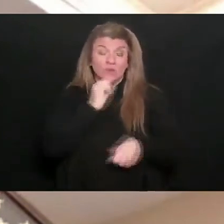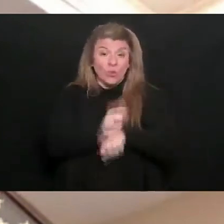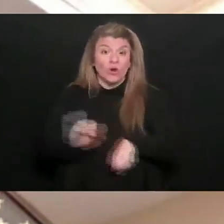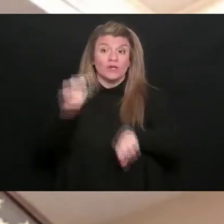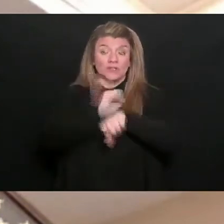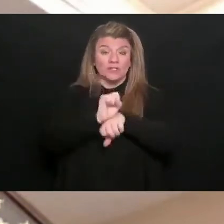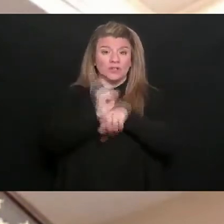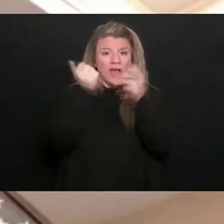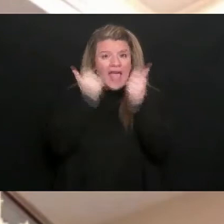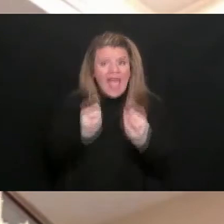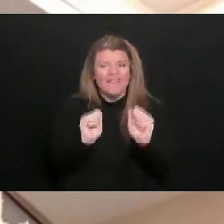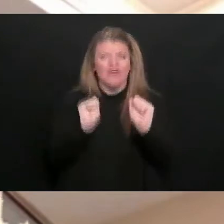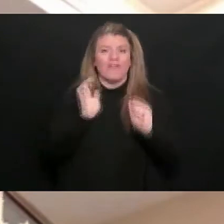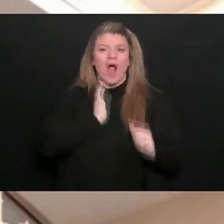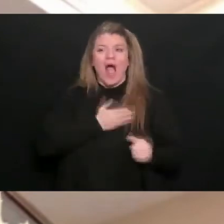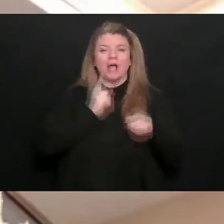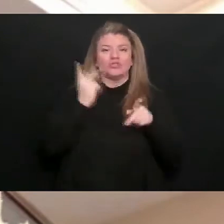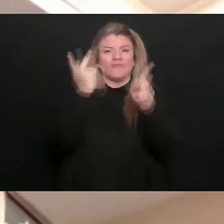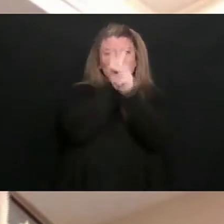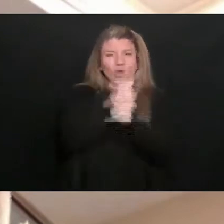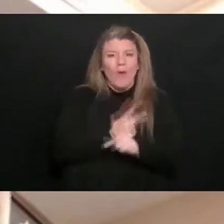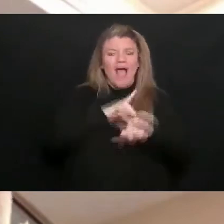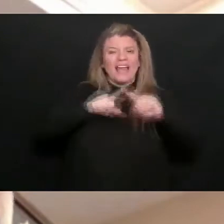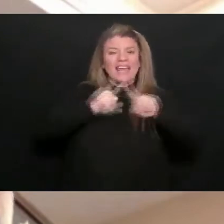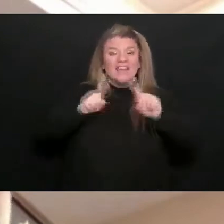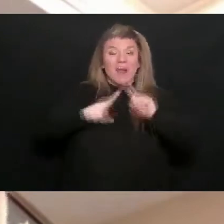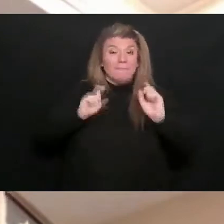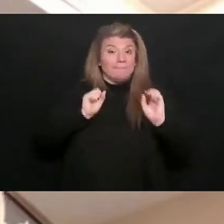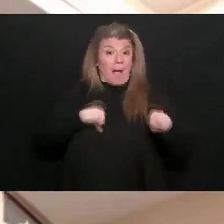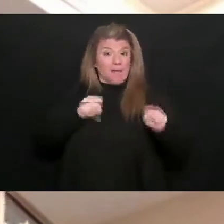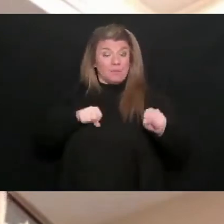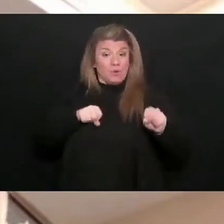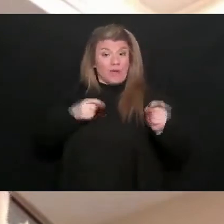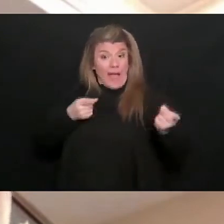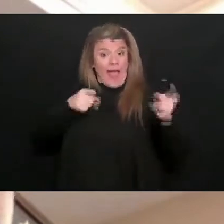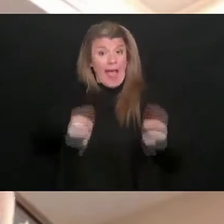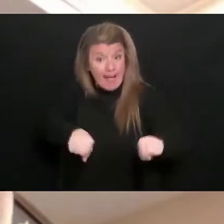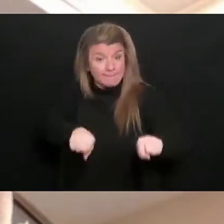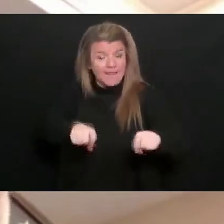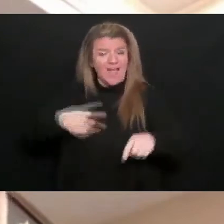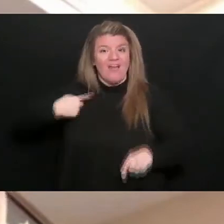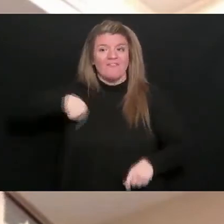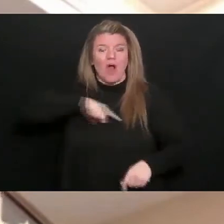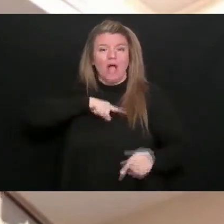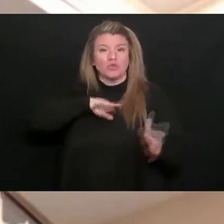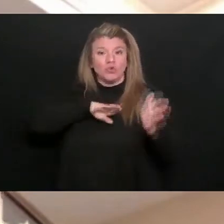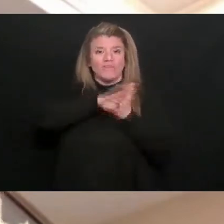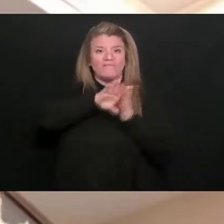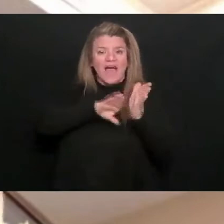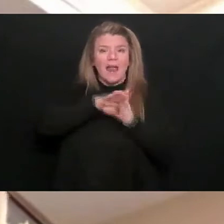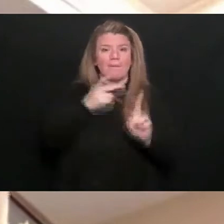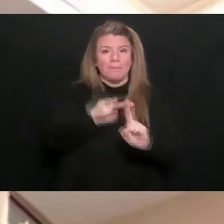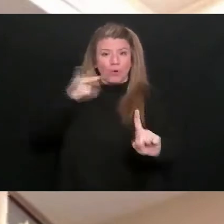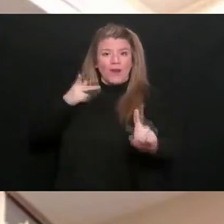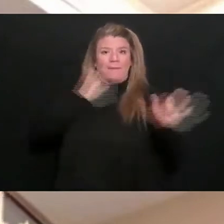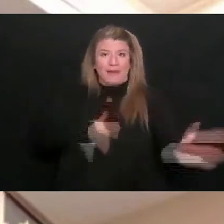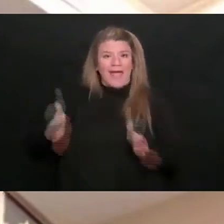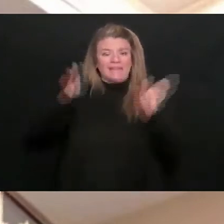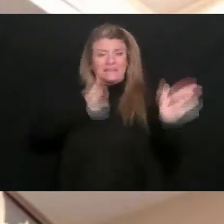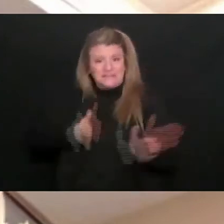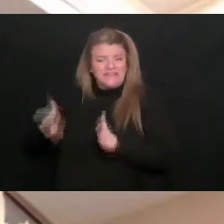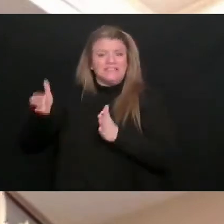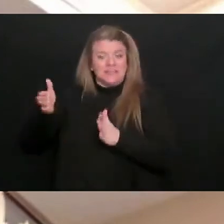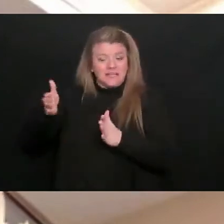to walk through scenarios and attempt to develop pre-planned plans